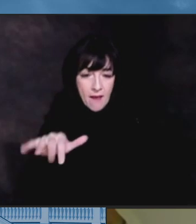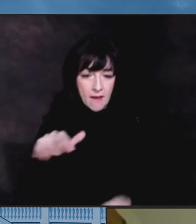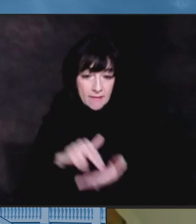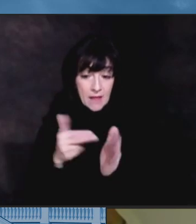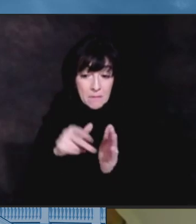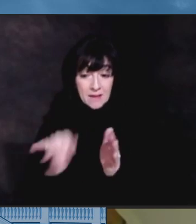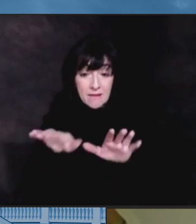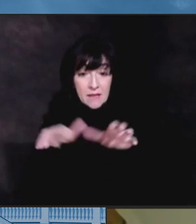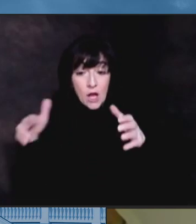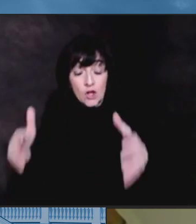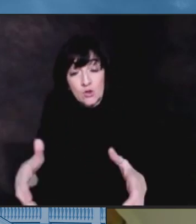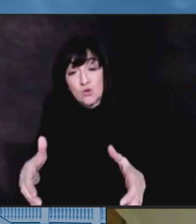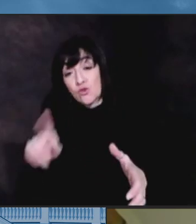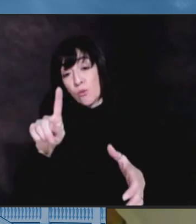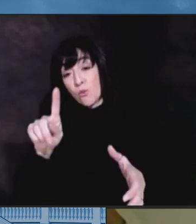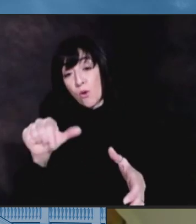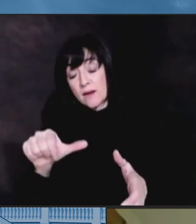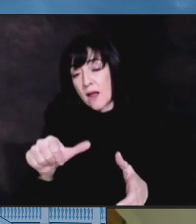to healthcare workers,